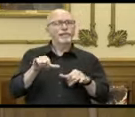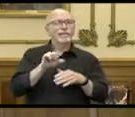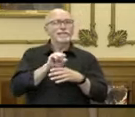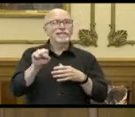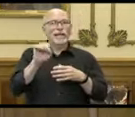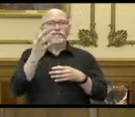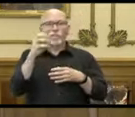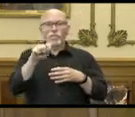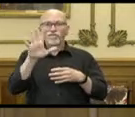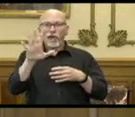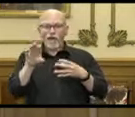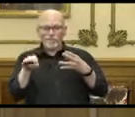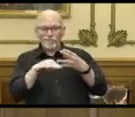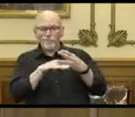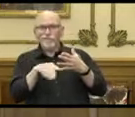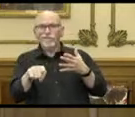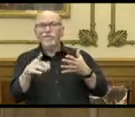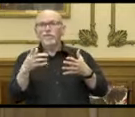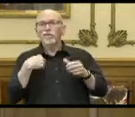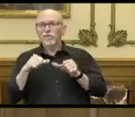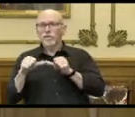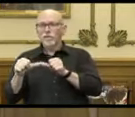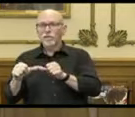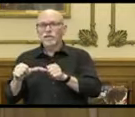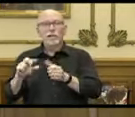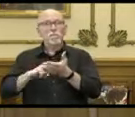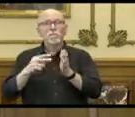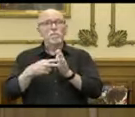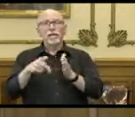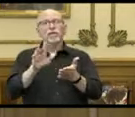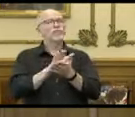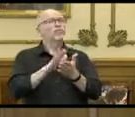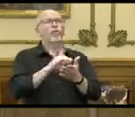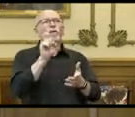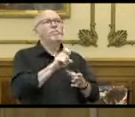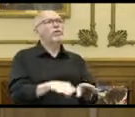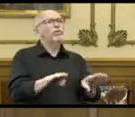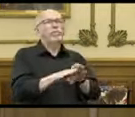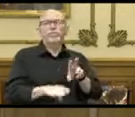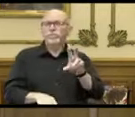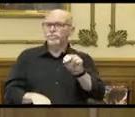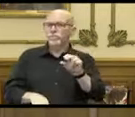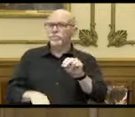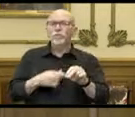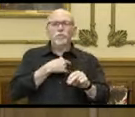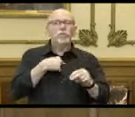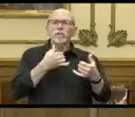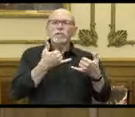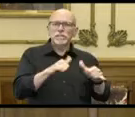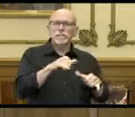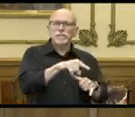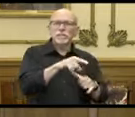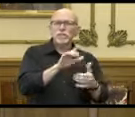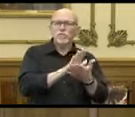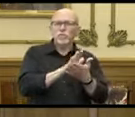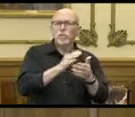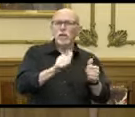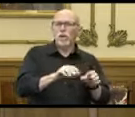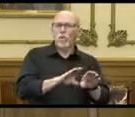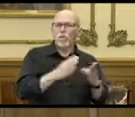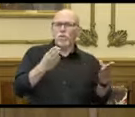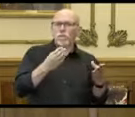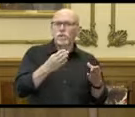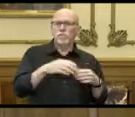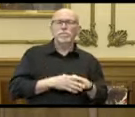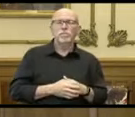period of time does not preclude schools from opening or require modification of their